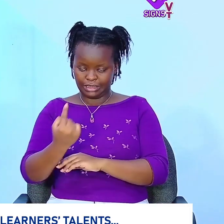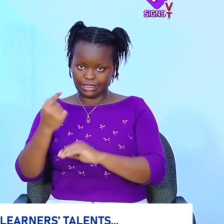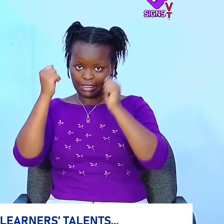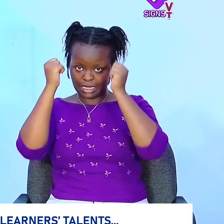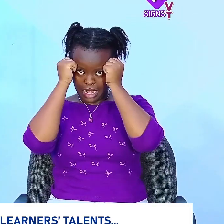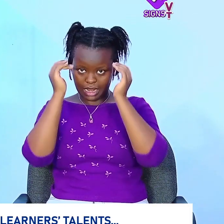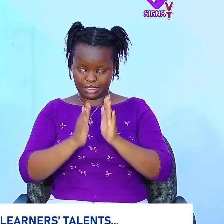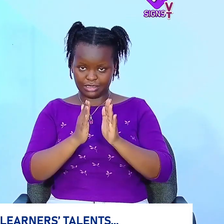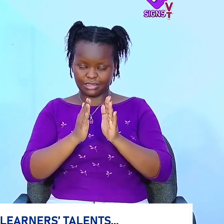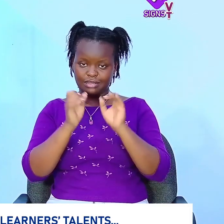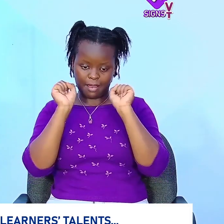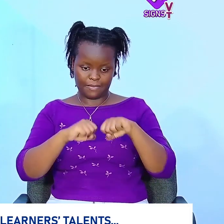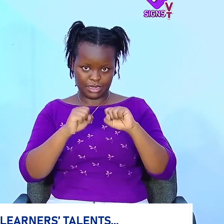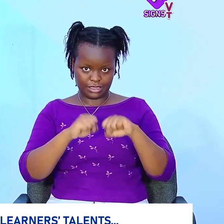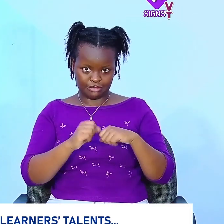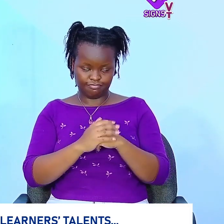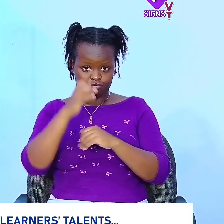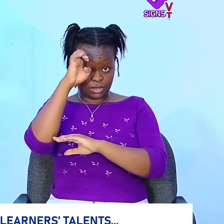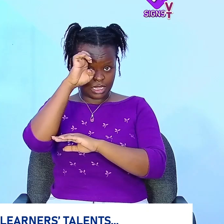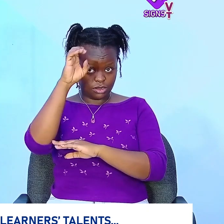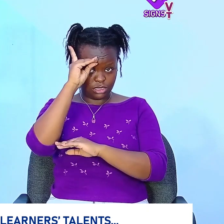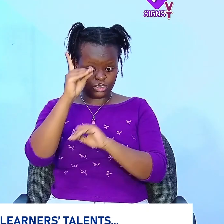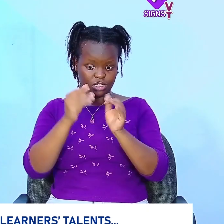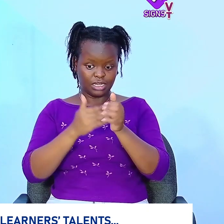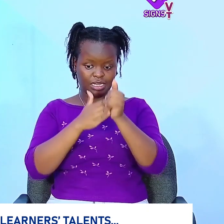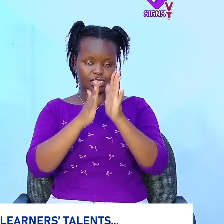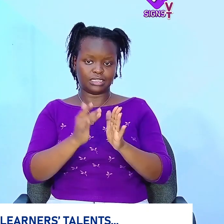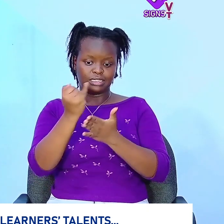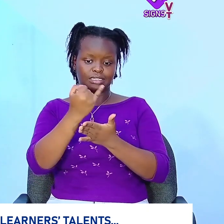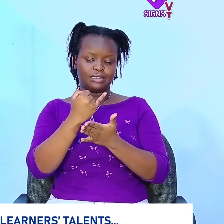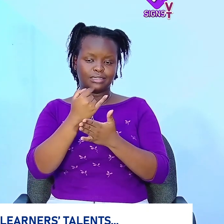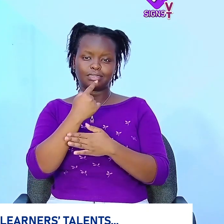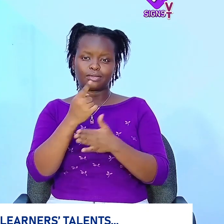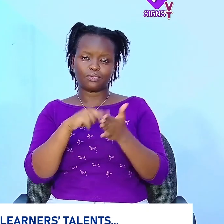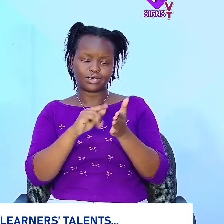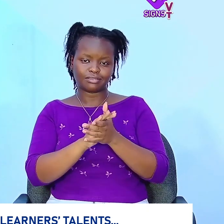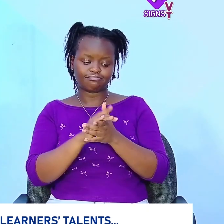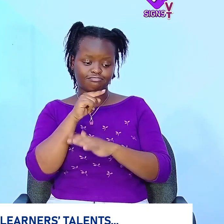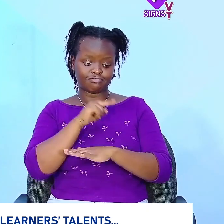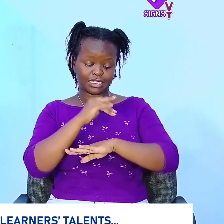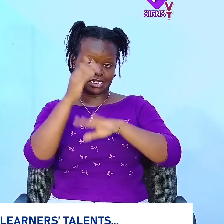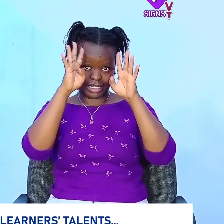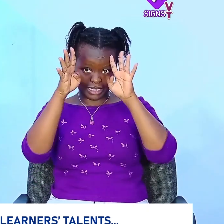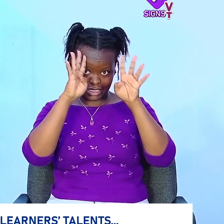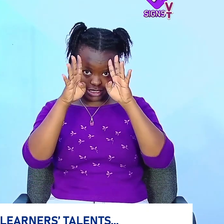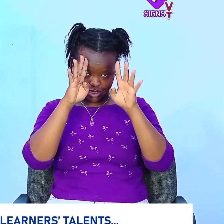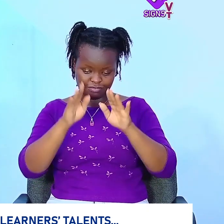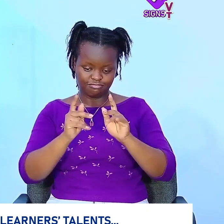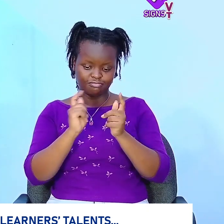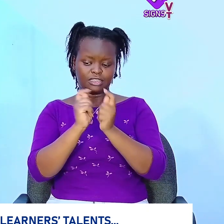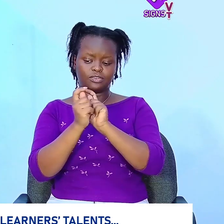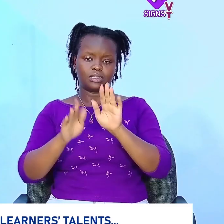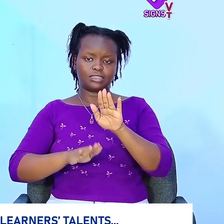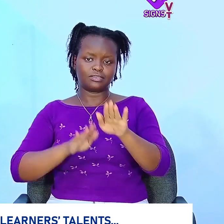aptitude. Education leaders described the initiative as a transformative step in expanding